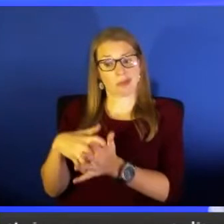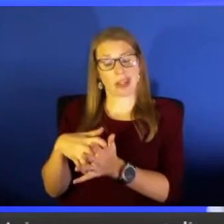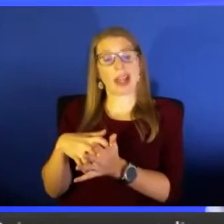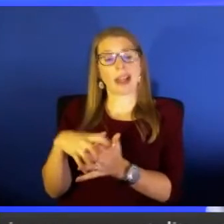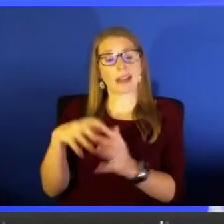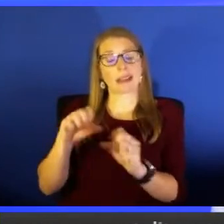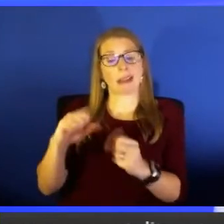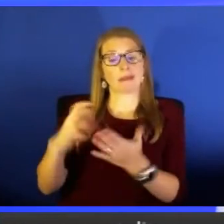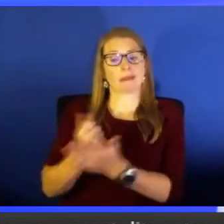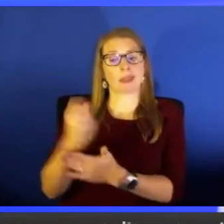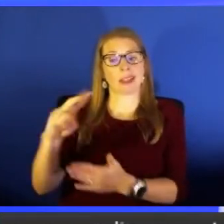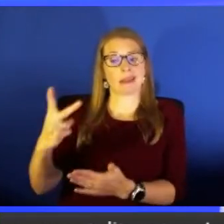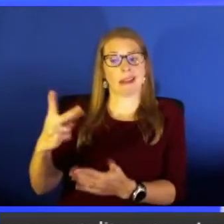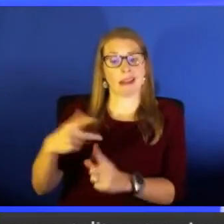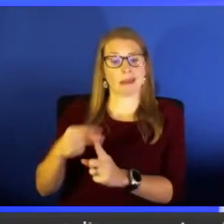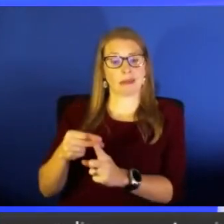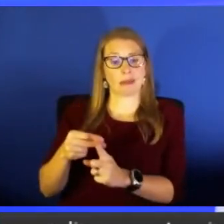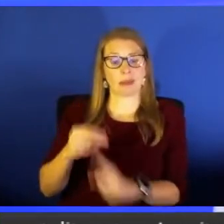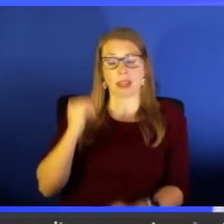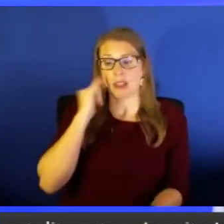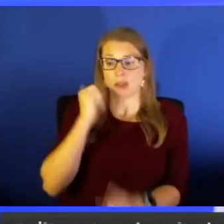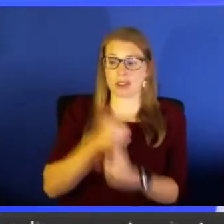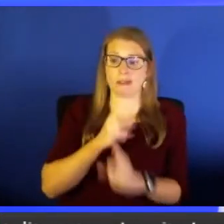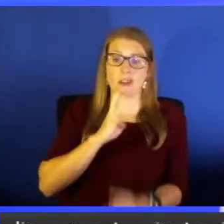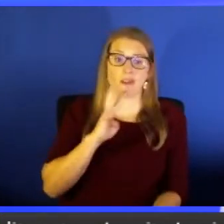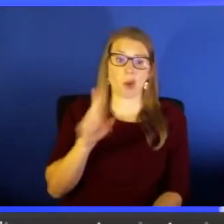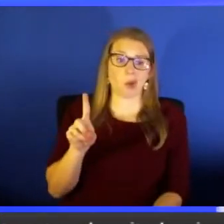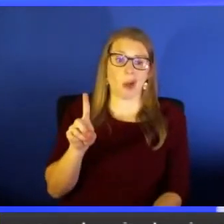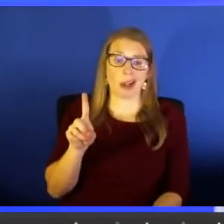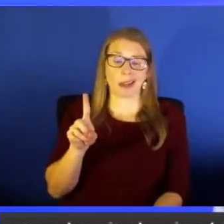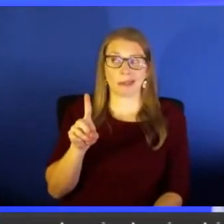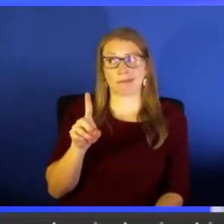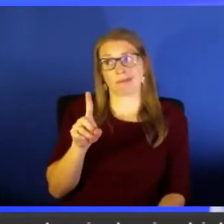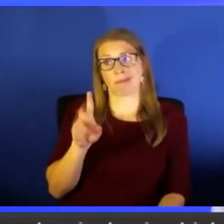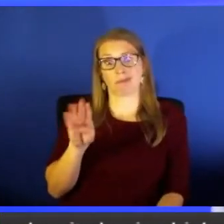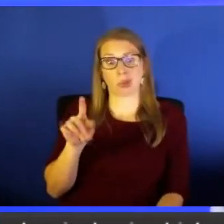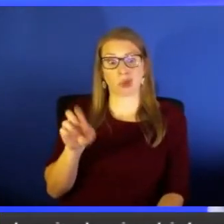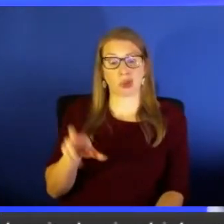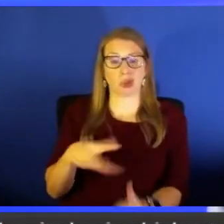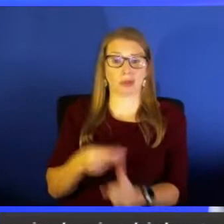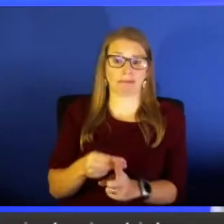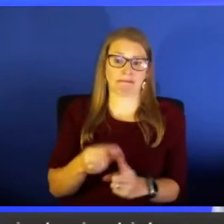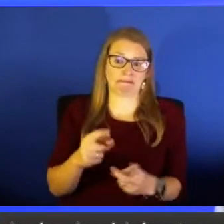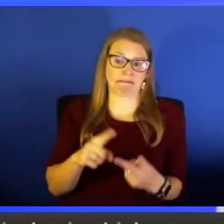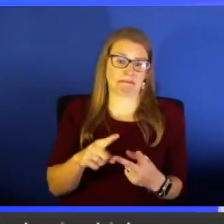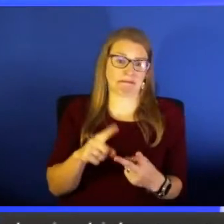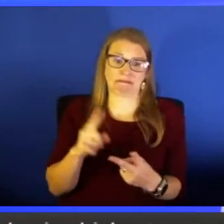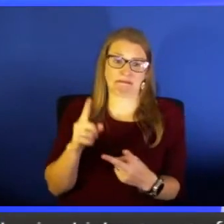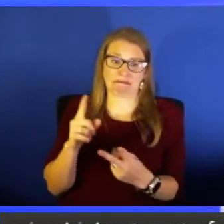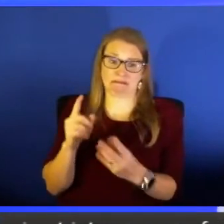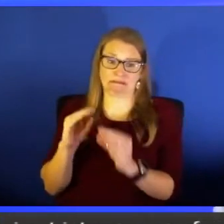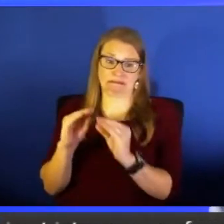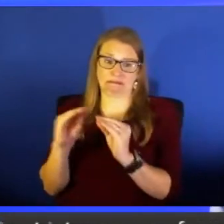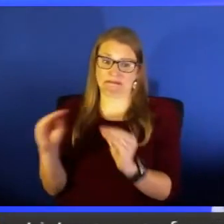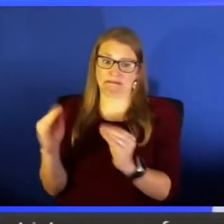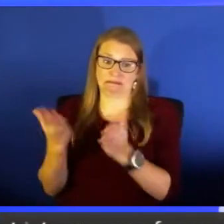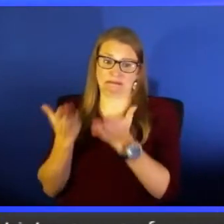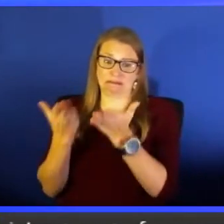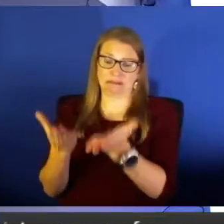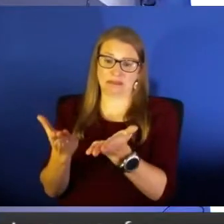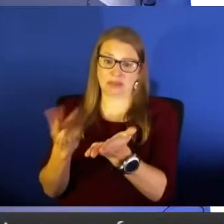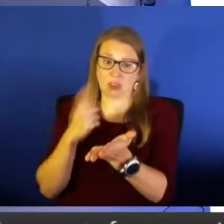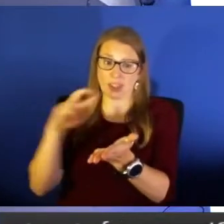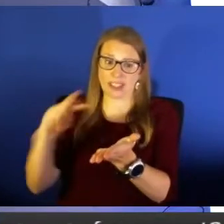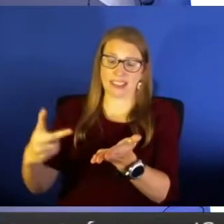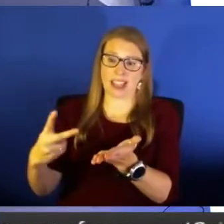dose. But if you are just otherwise 41 years old, you've had your boost, there is not a recommendation to get a second one at this point in time.